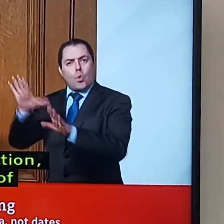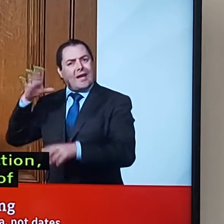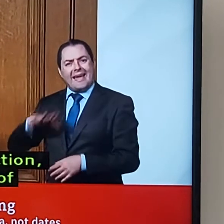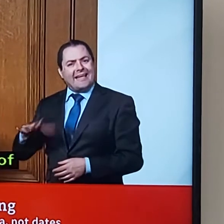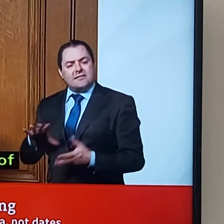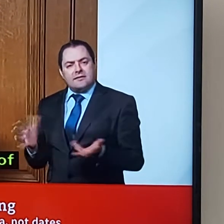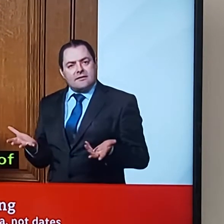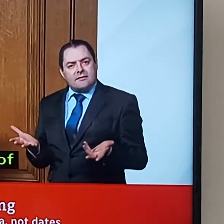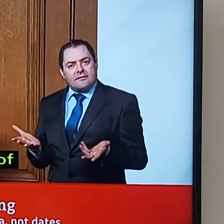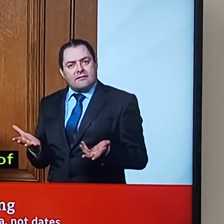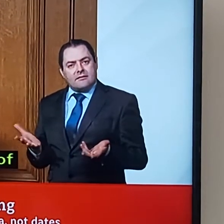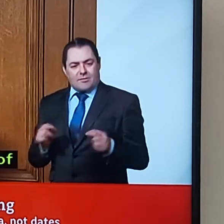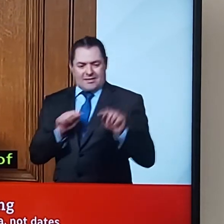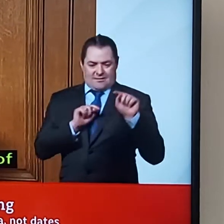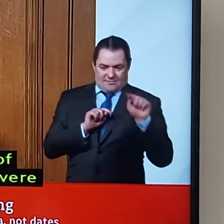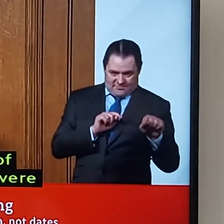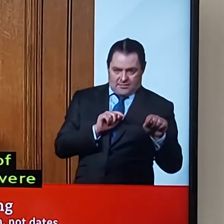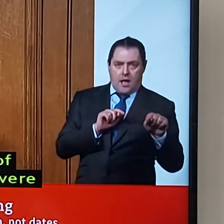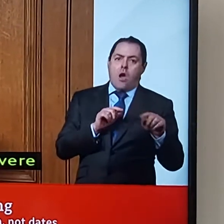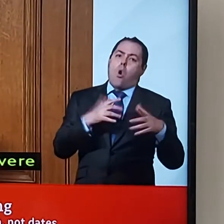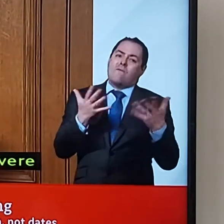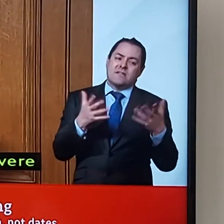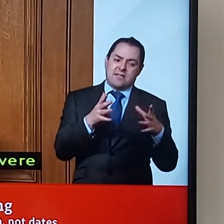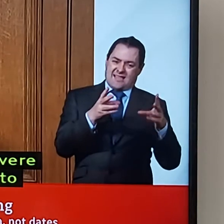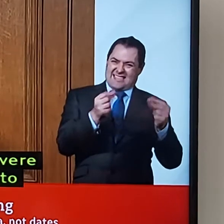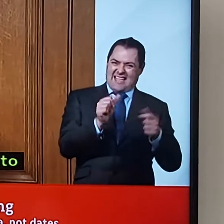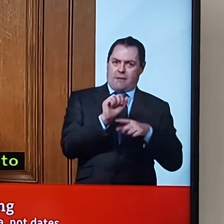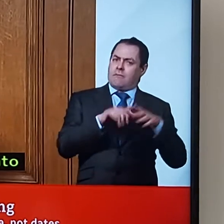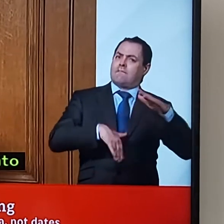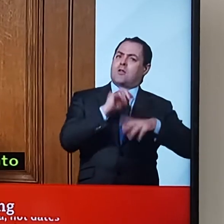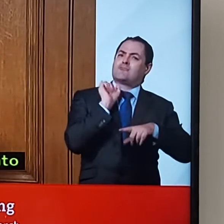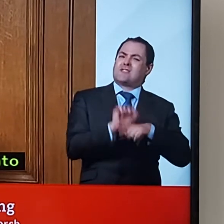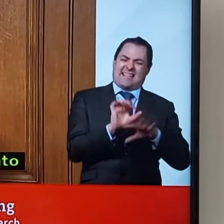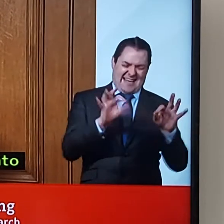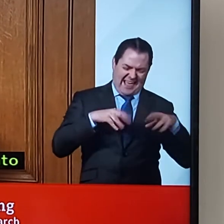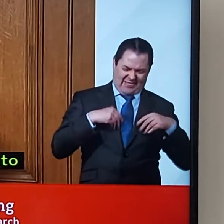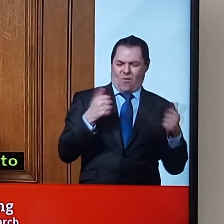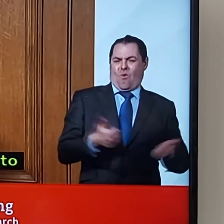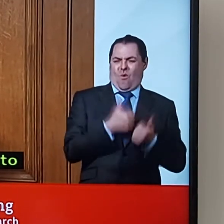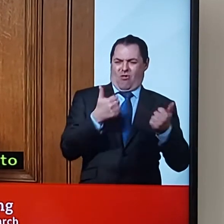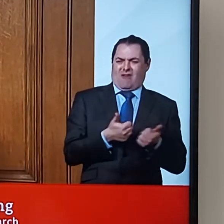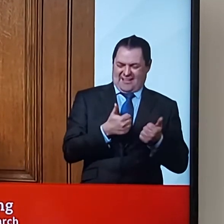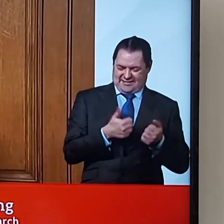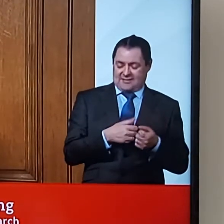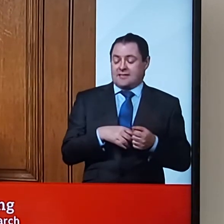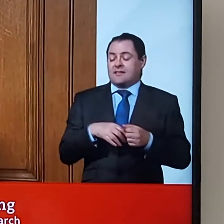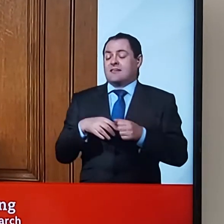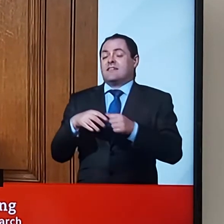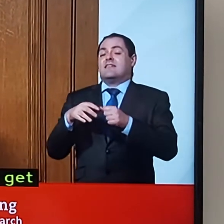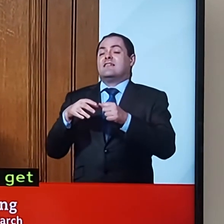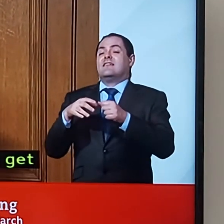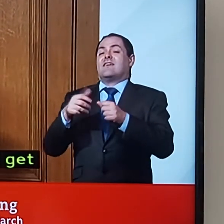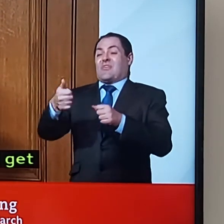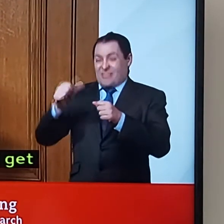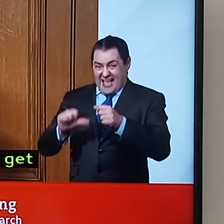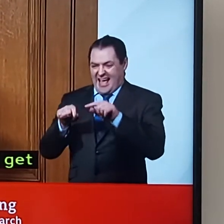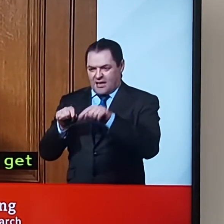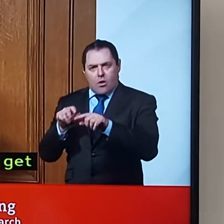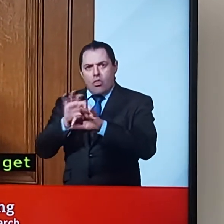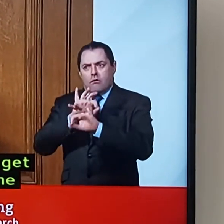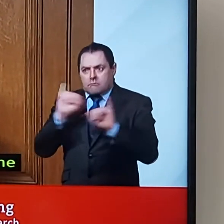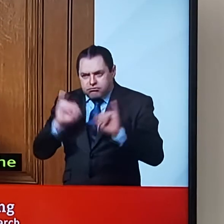together, you obviously won't get into hospital if you don't get disease at all, and then you have a further 50% reduction. So we are